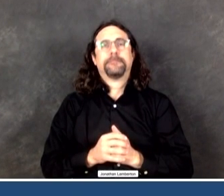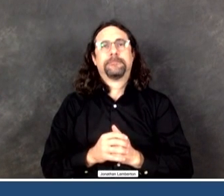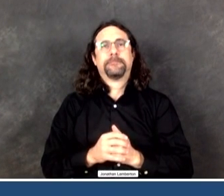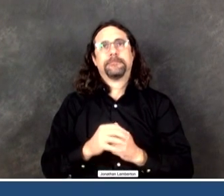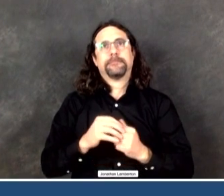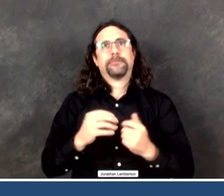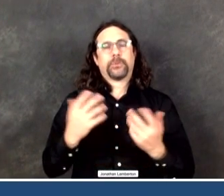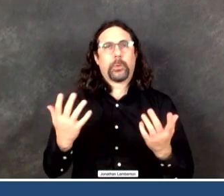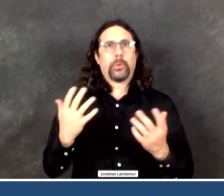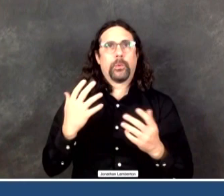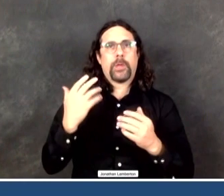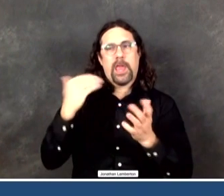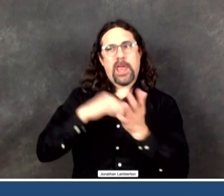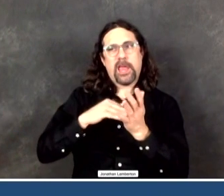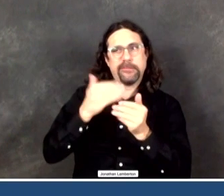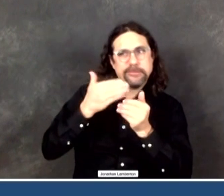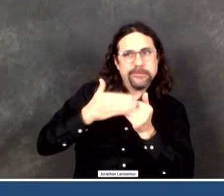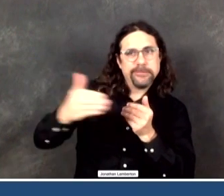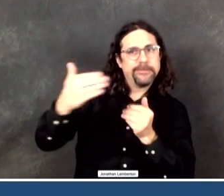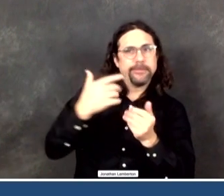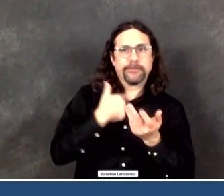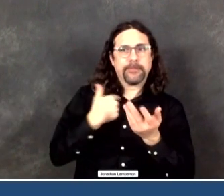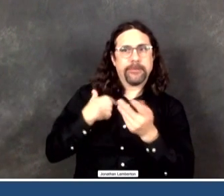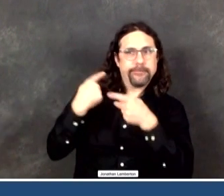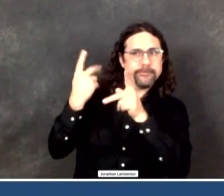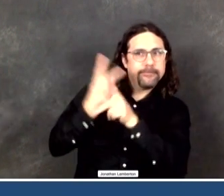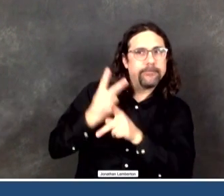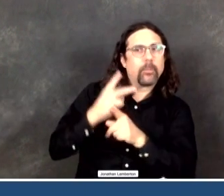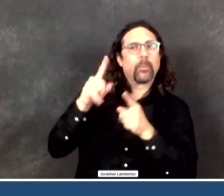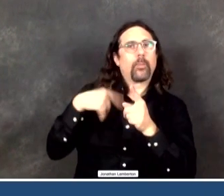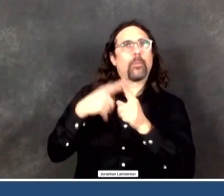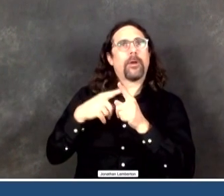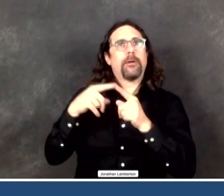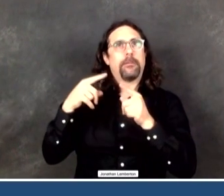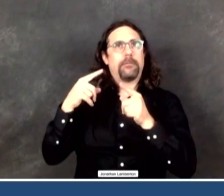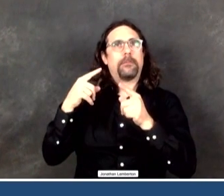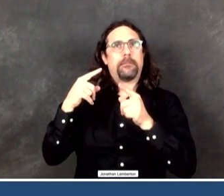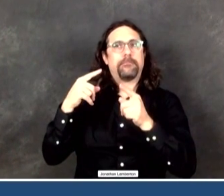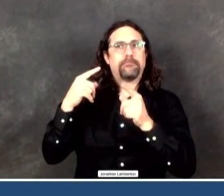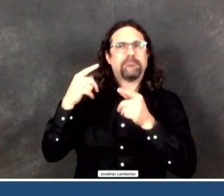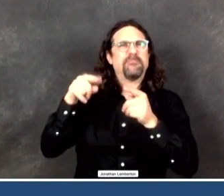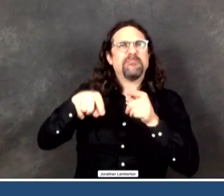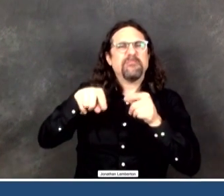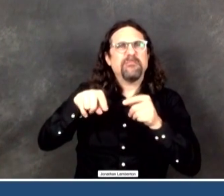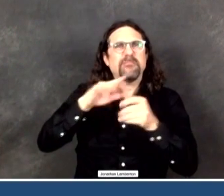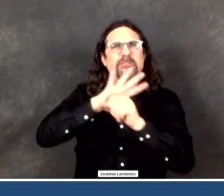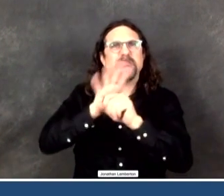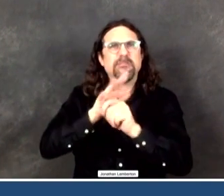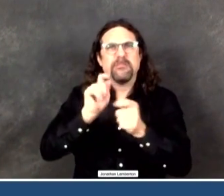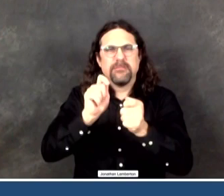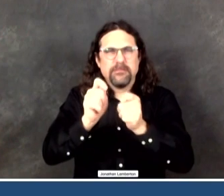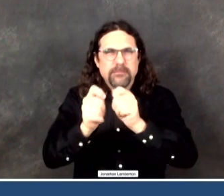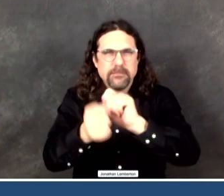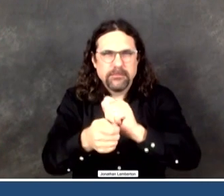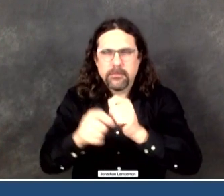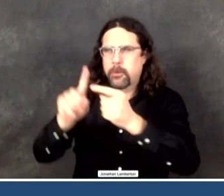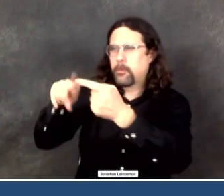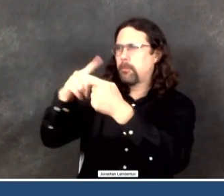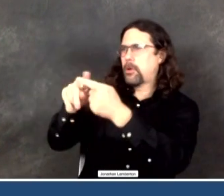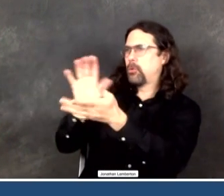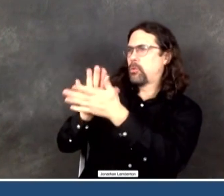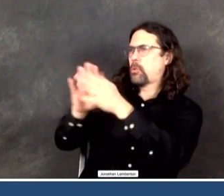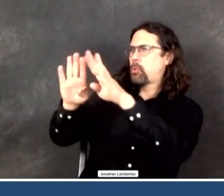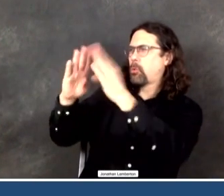We also knew that if we just brought kids back for a few weeks, it really wouldn't add that much to their lives academically.